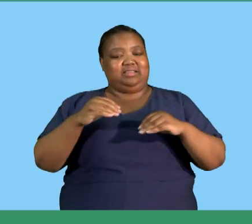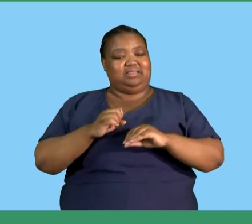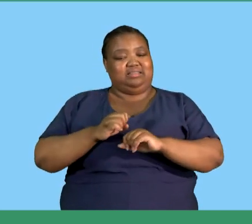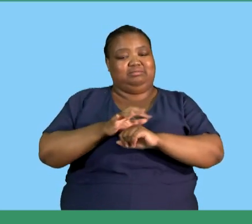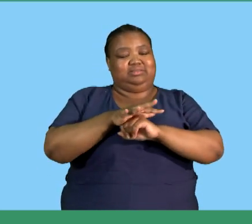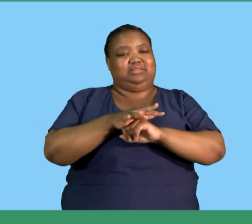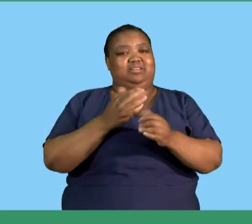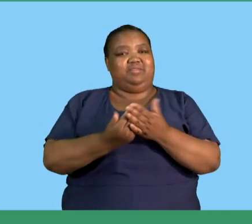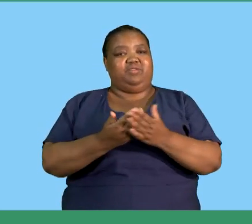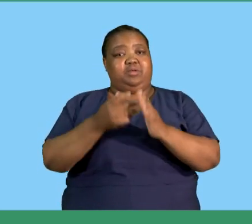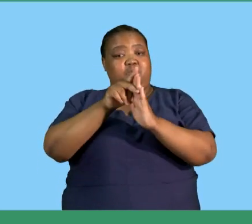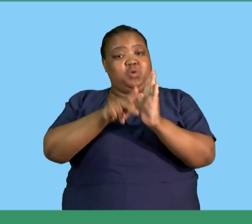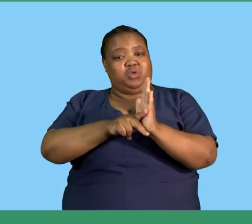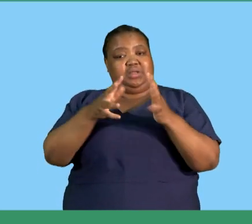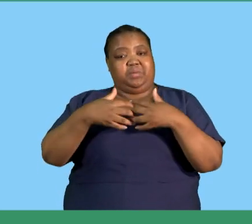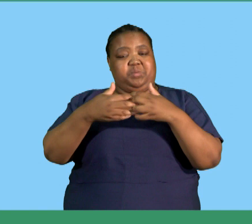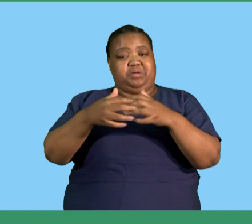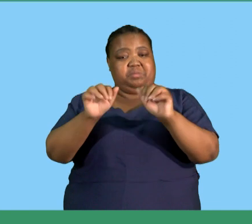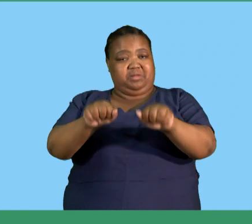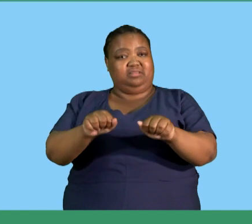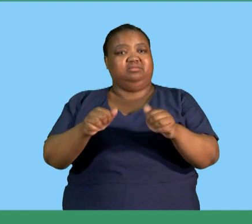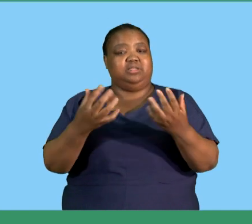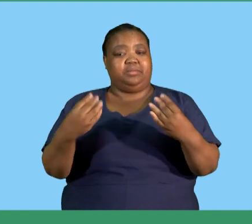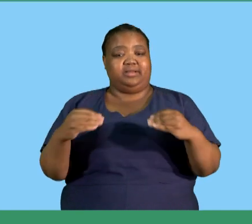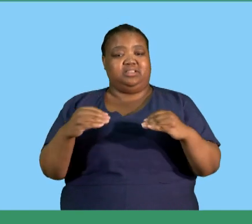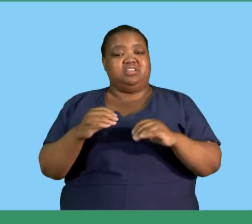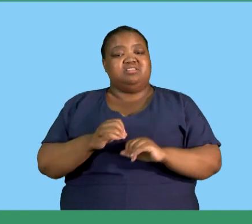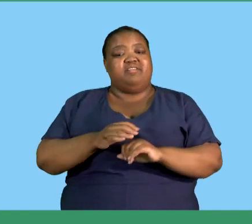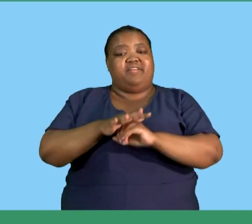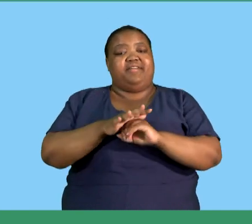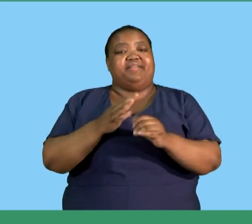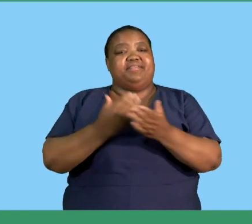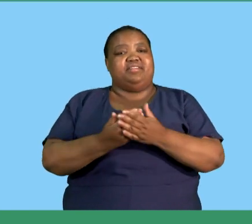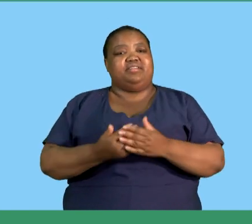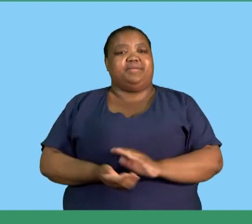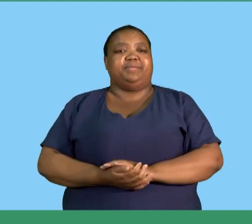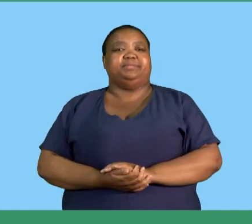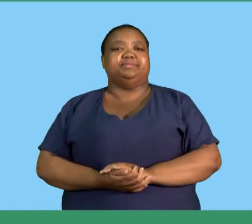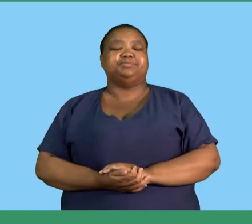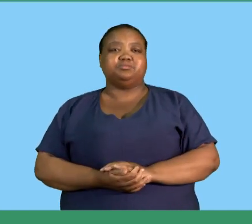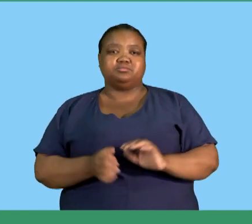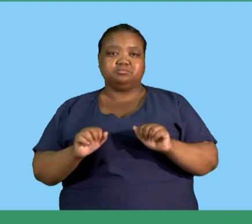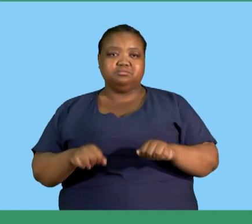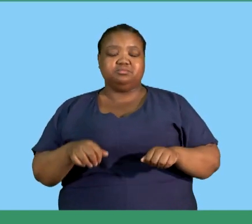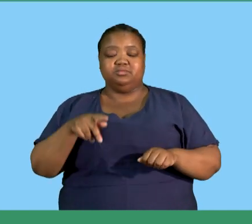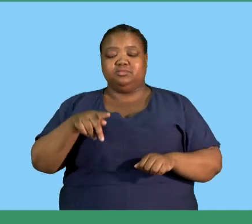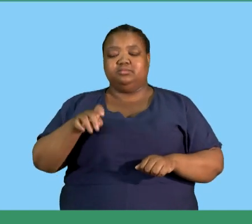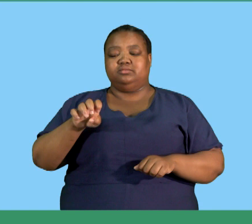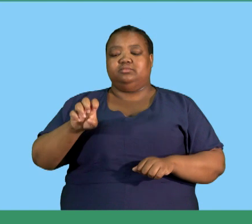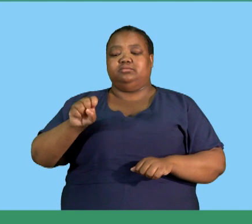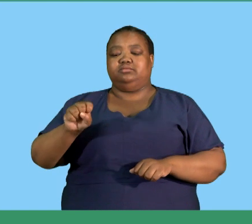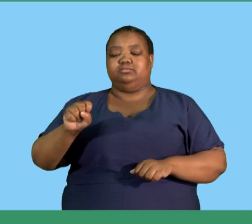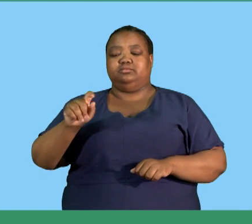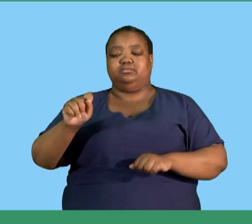they come up with the policies. Remember, here's the important thing with this one, with the PESTLE, it's what? It is a macro